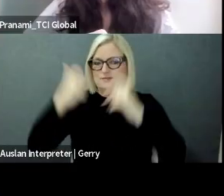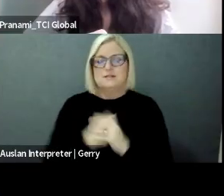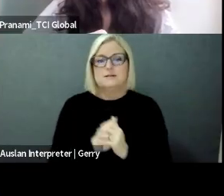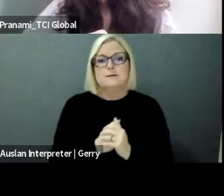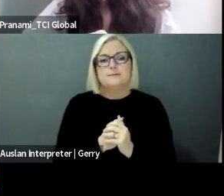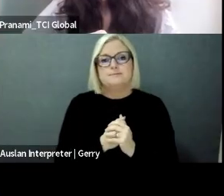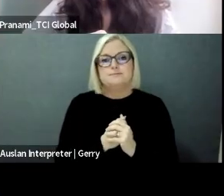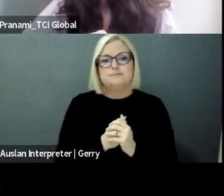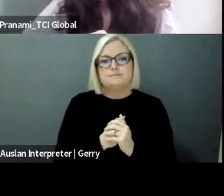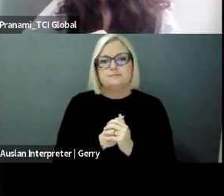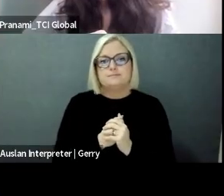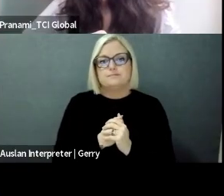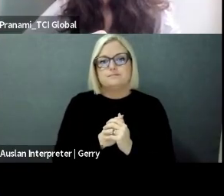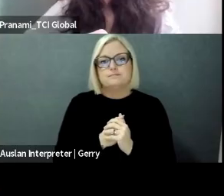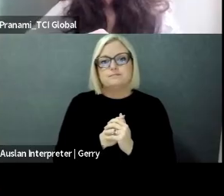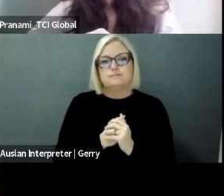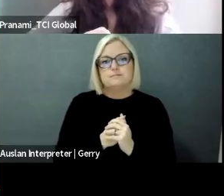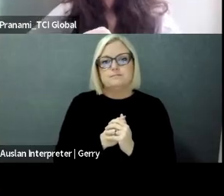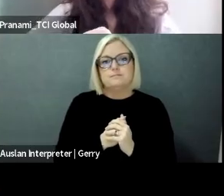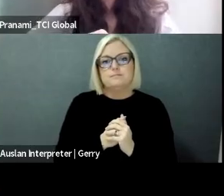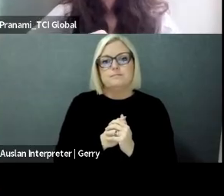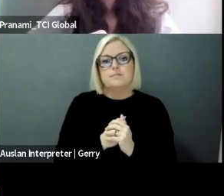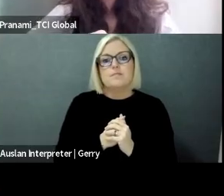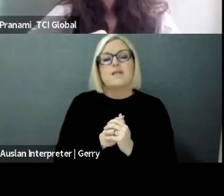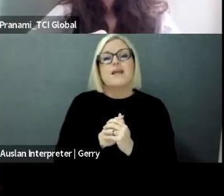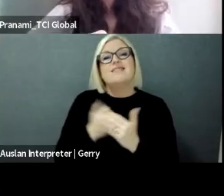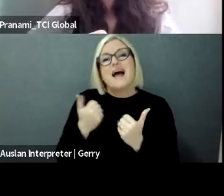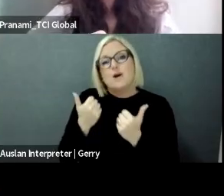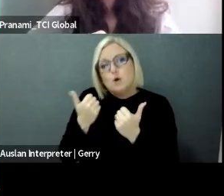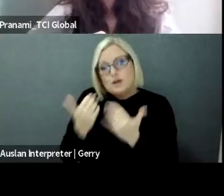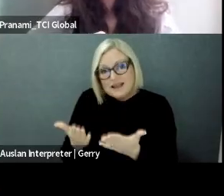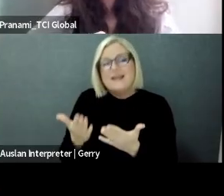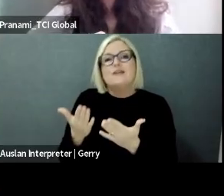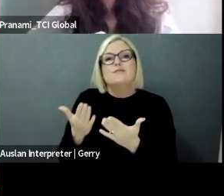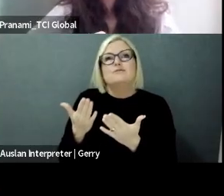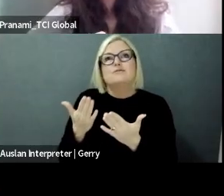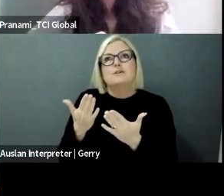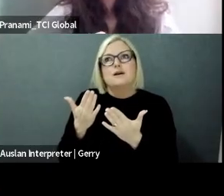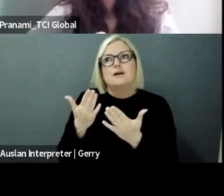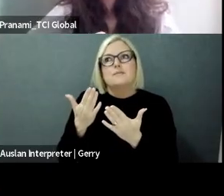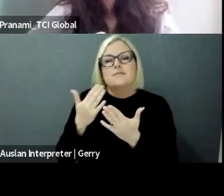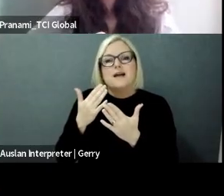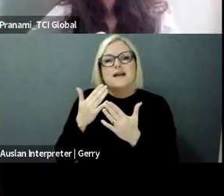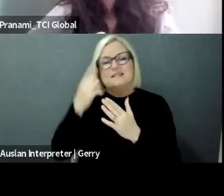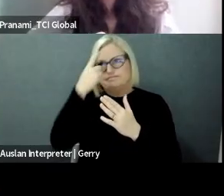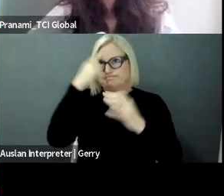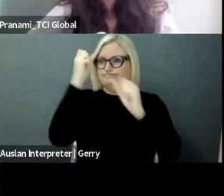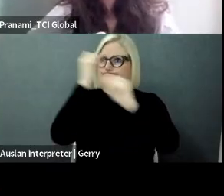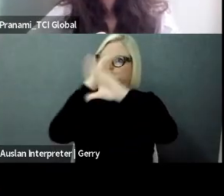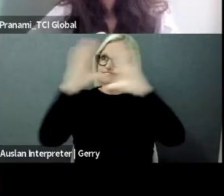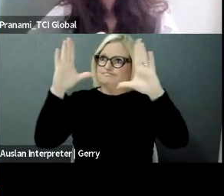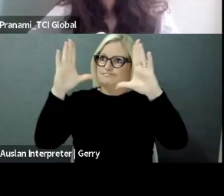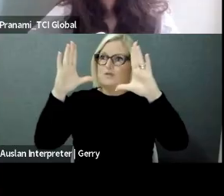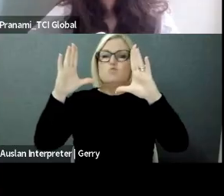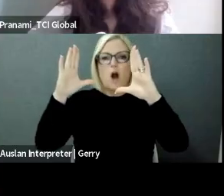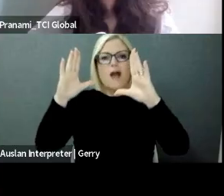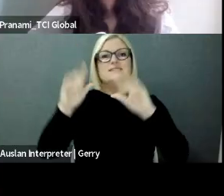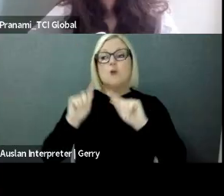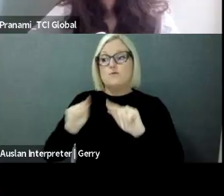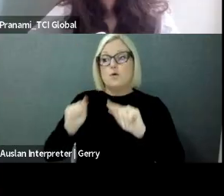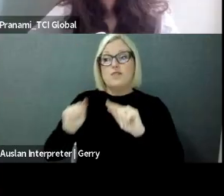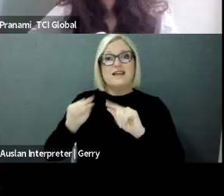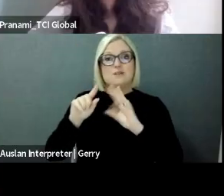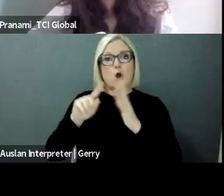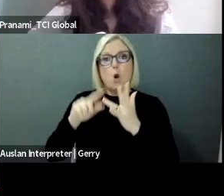help provide that foundation for understanding what violations look like and help them to see where their program can